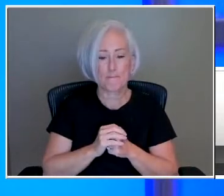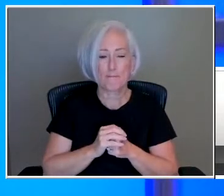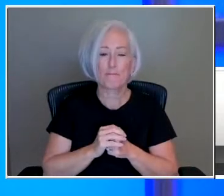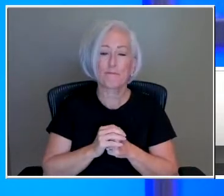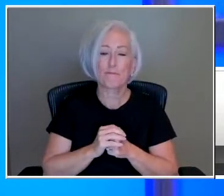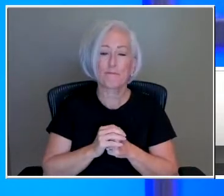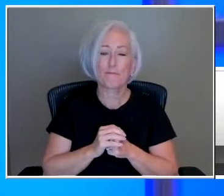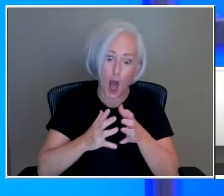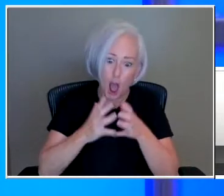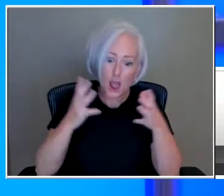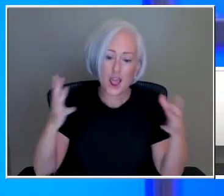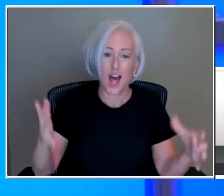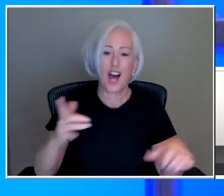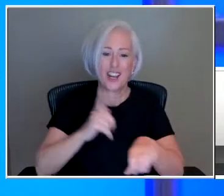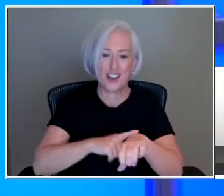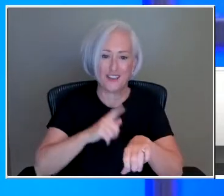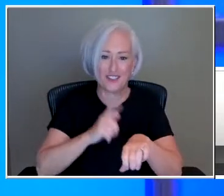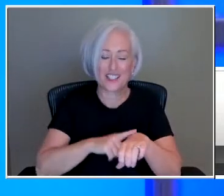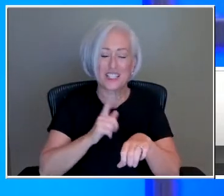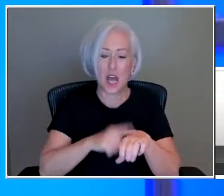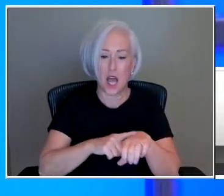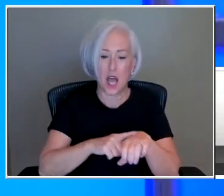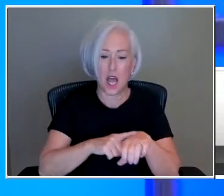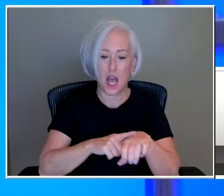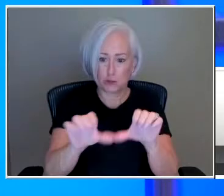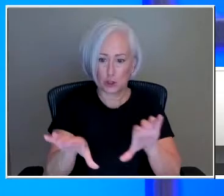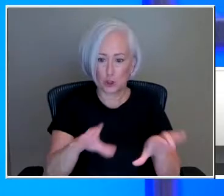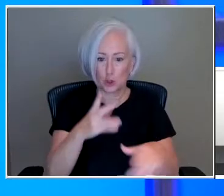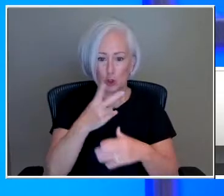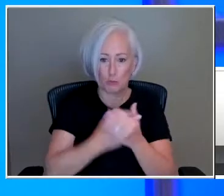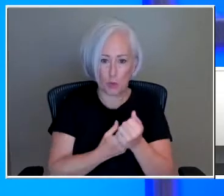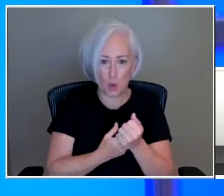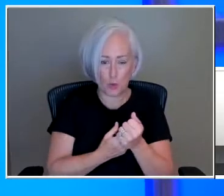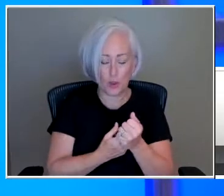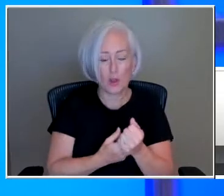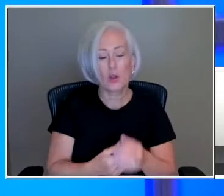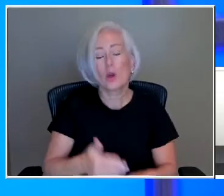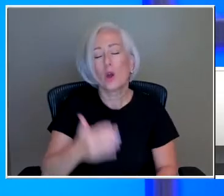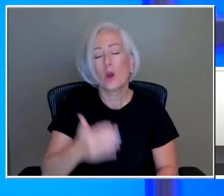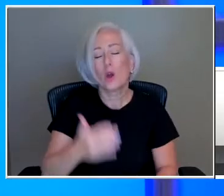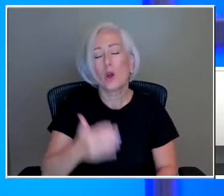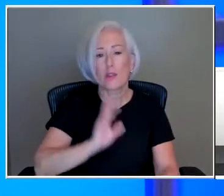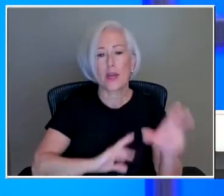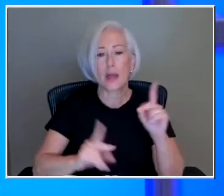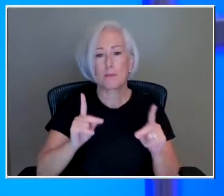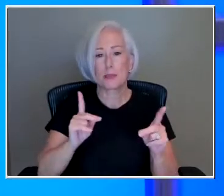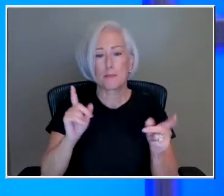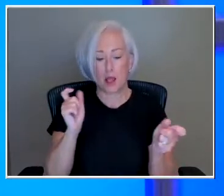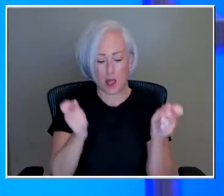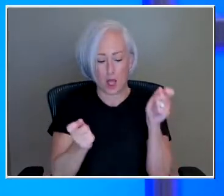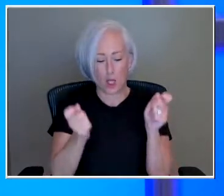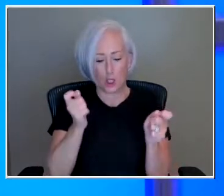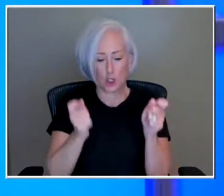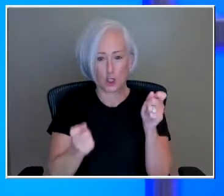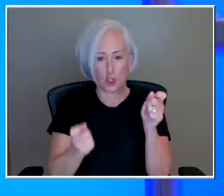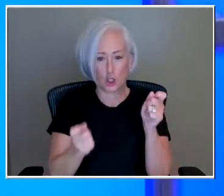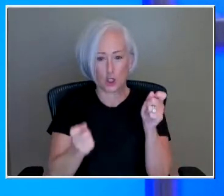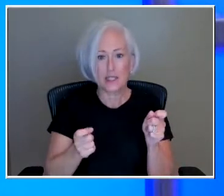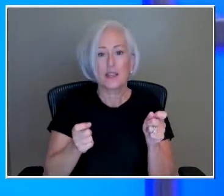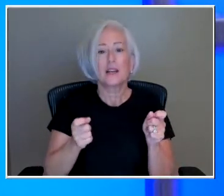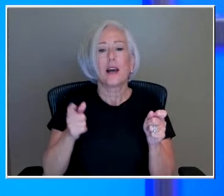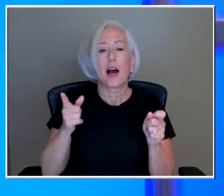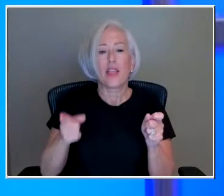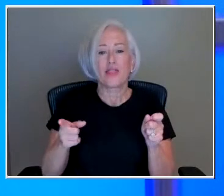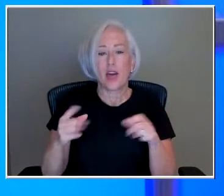longer. We also know that people adjust and the side effects go away with time. So the side effects